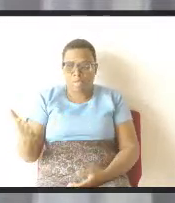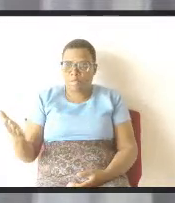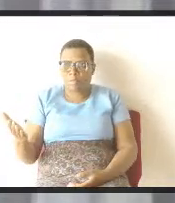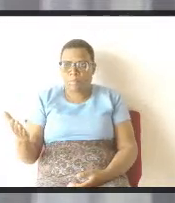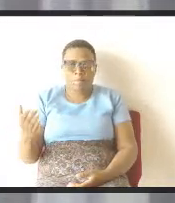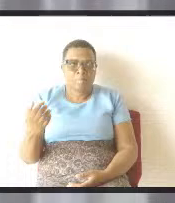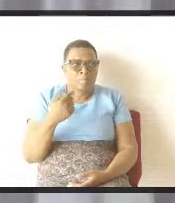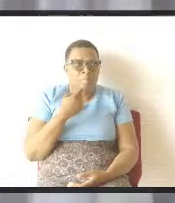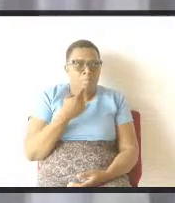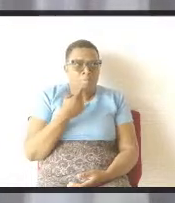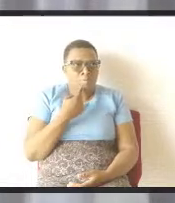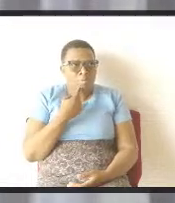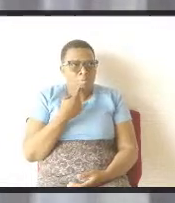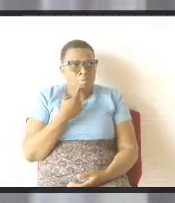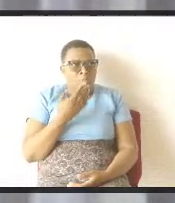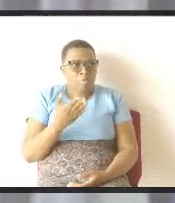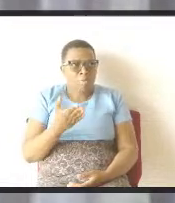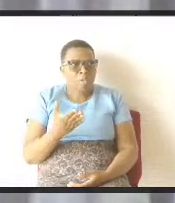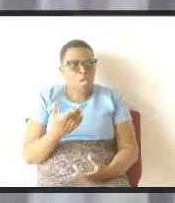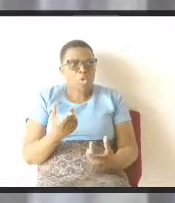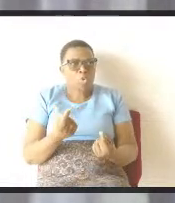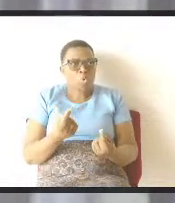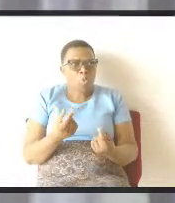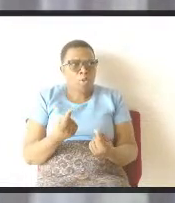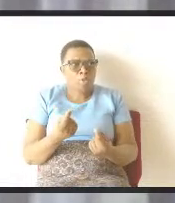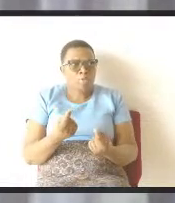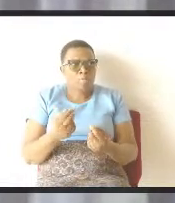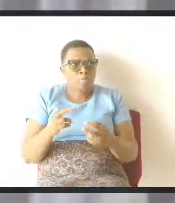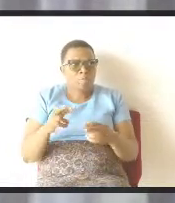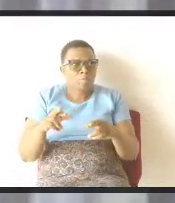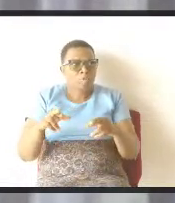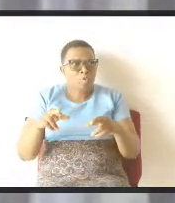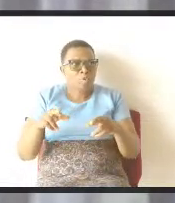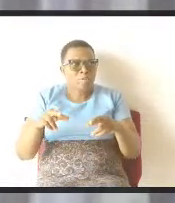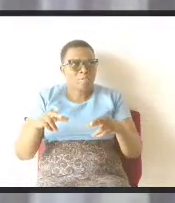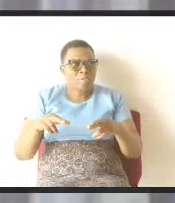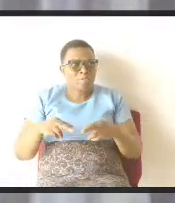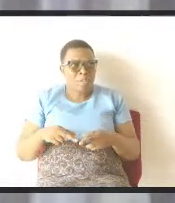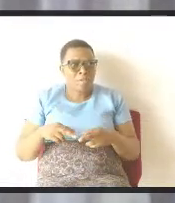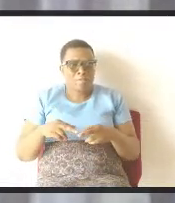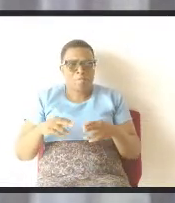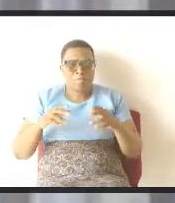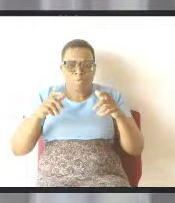says, "They do it to obtain a perishable crown."